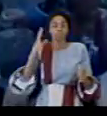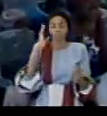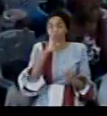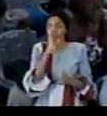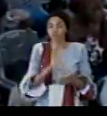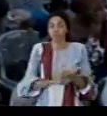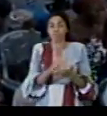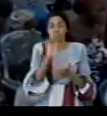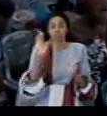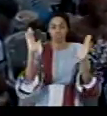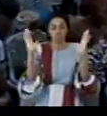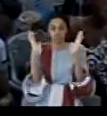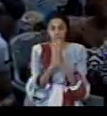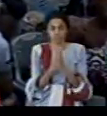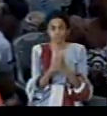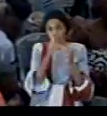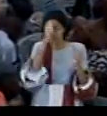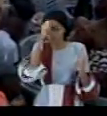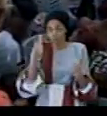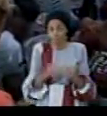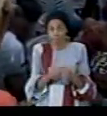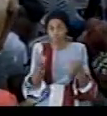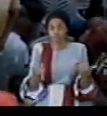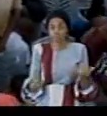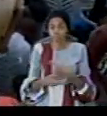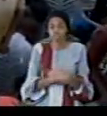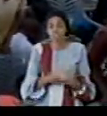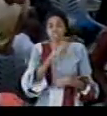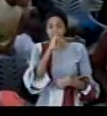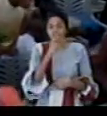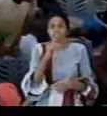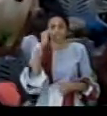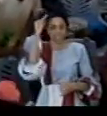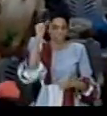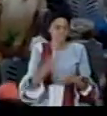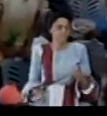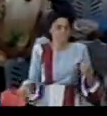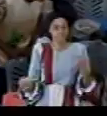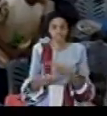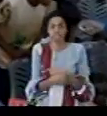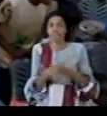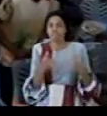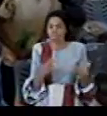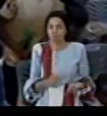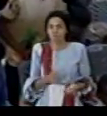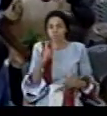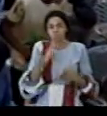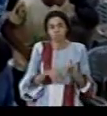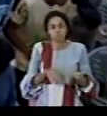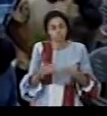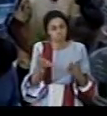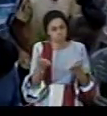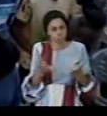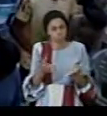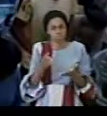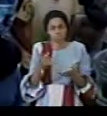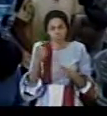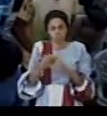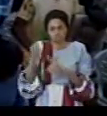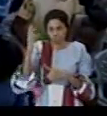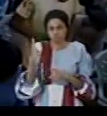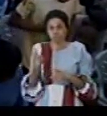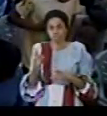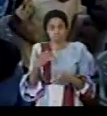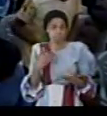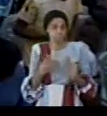said before, this is the last day. What do you want God to do for you? Are you still there? You have not given your life to